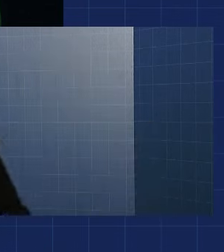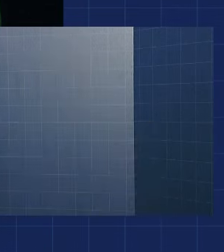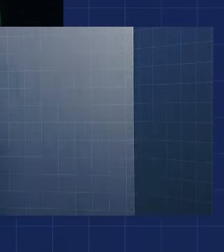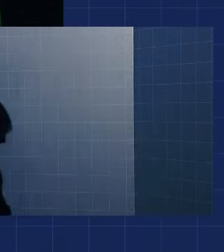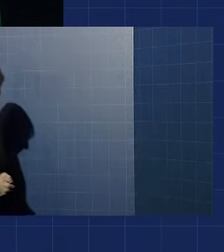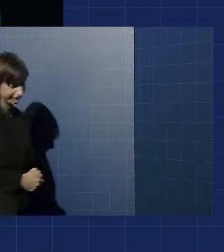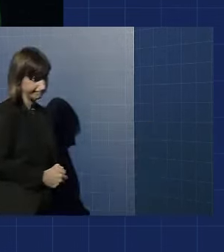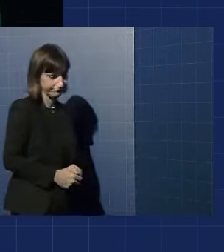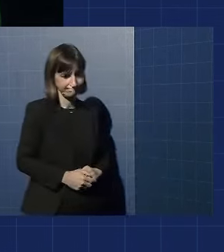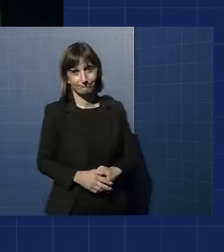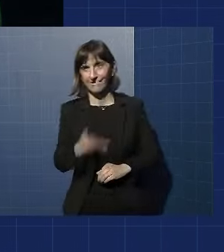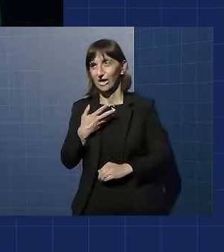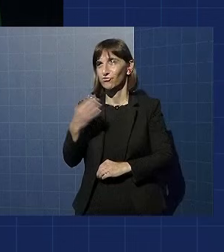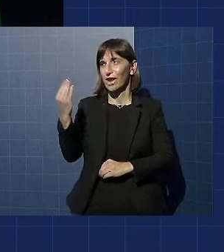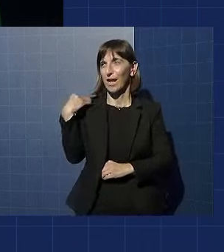Ah, ok.